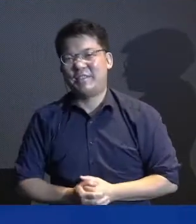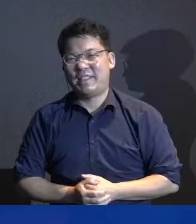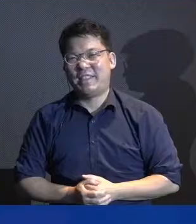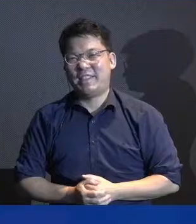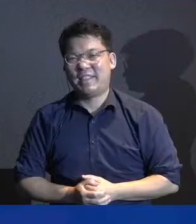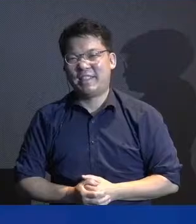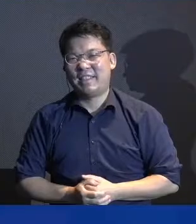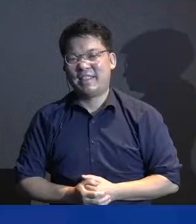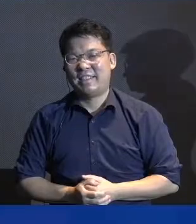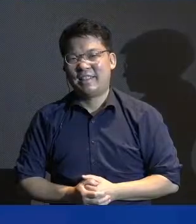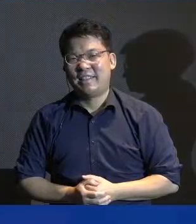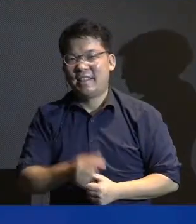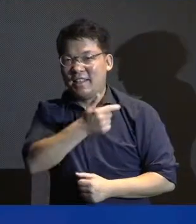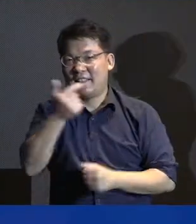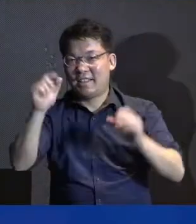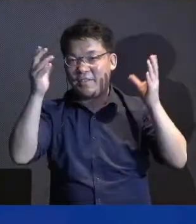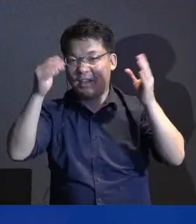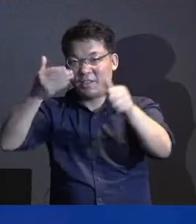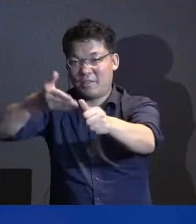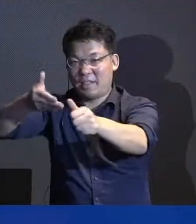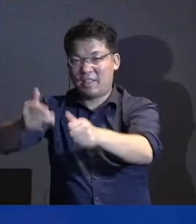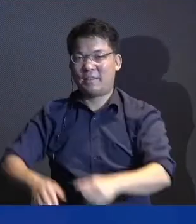applause?